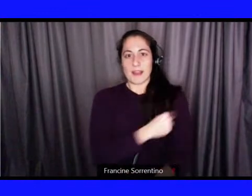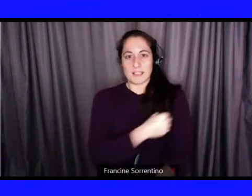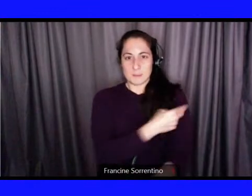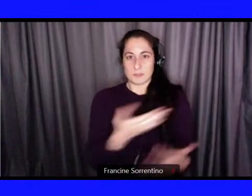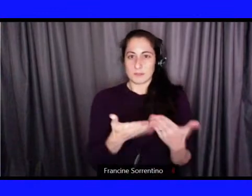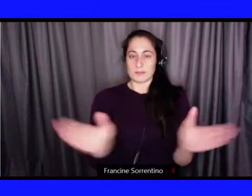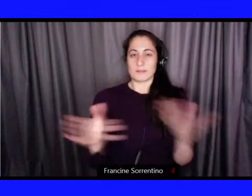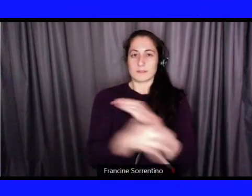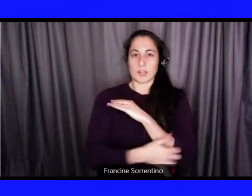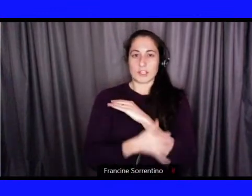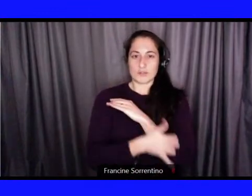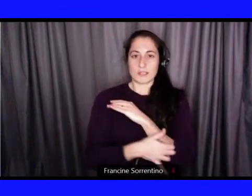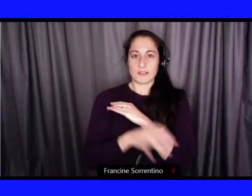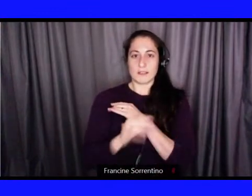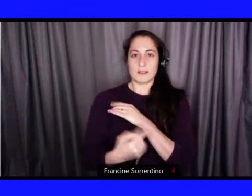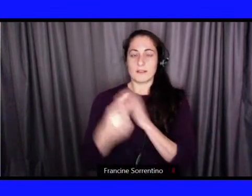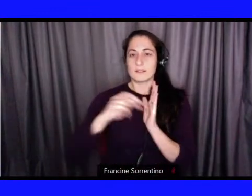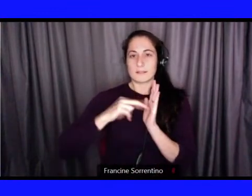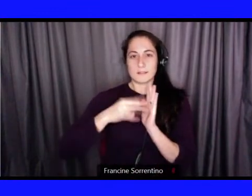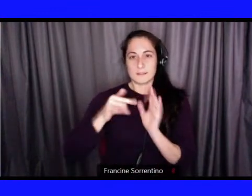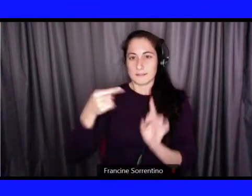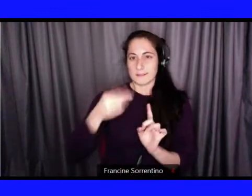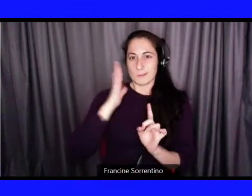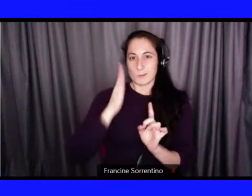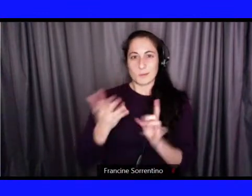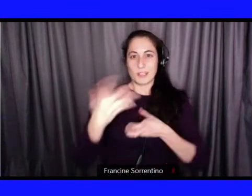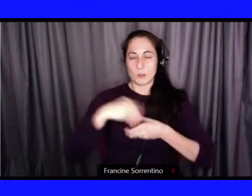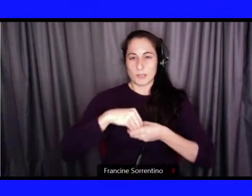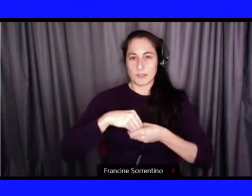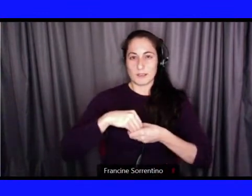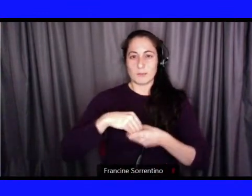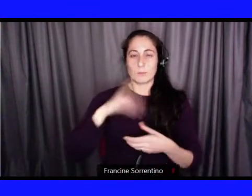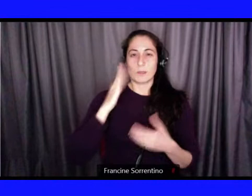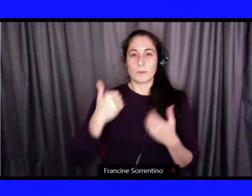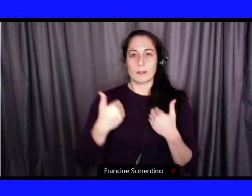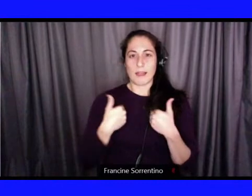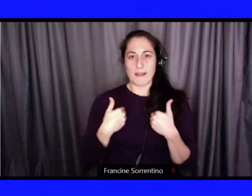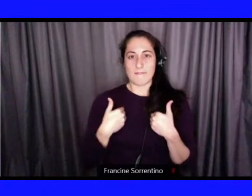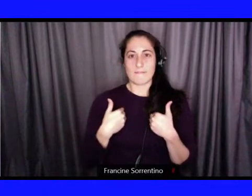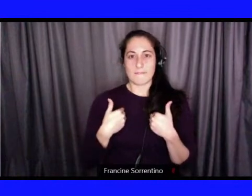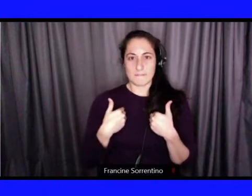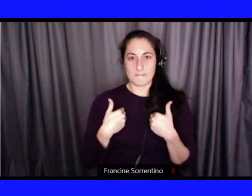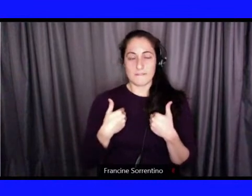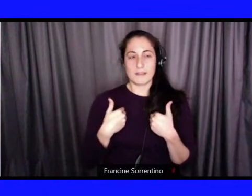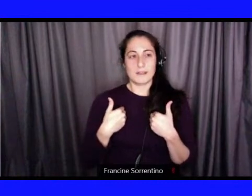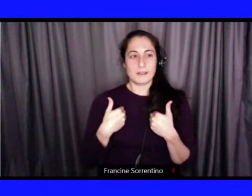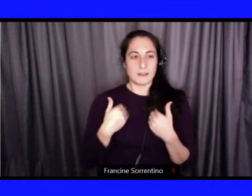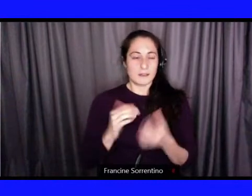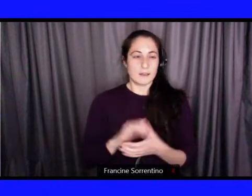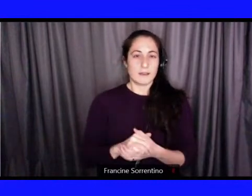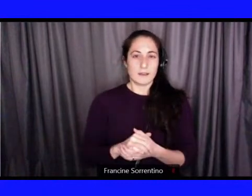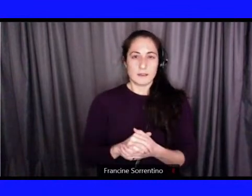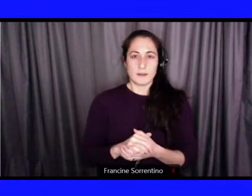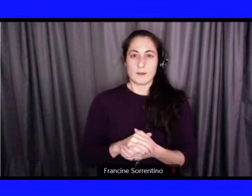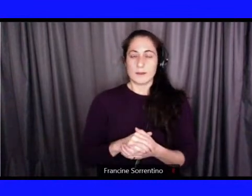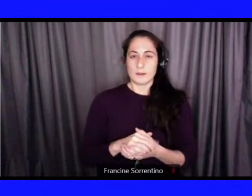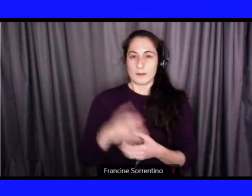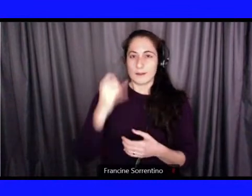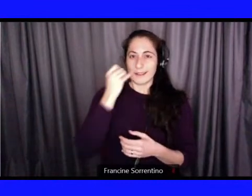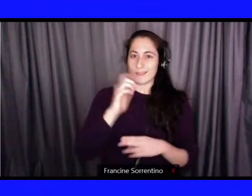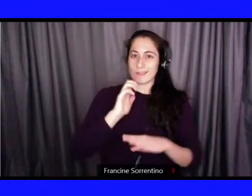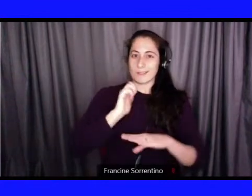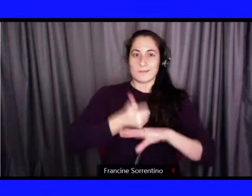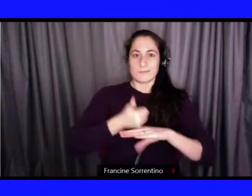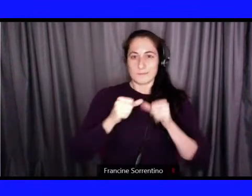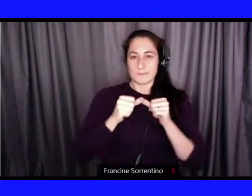funding, particularly for some home and community-based services, as well as potentially FQHCs. So we'll see how that